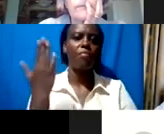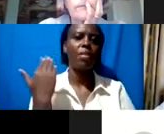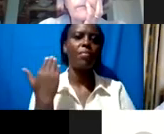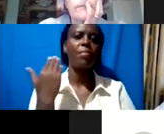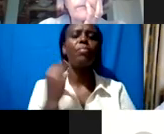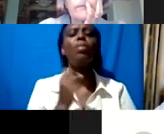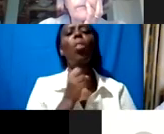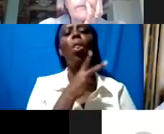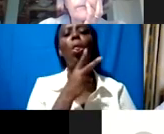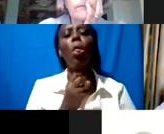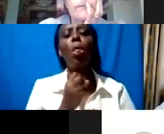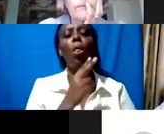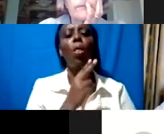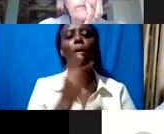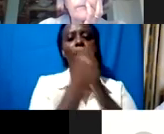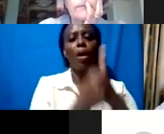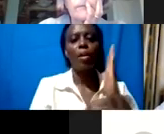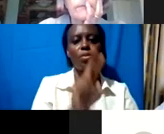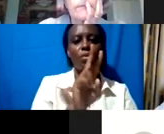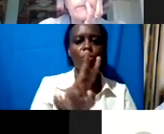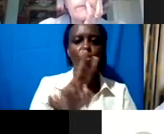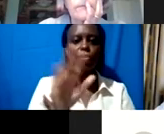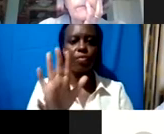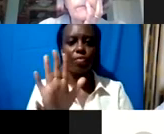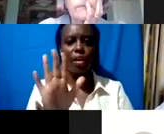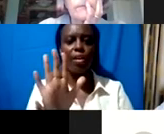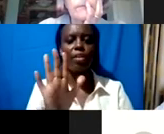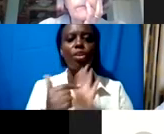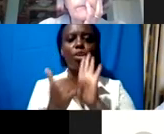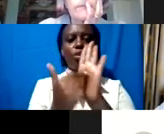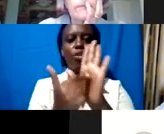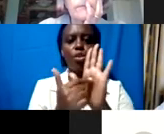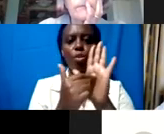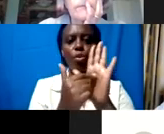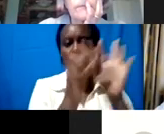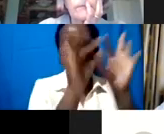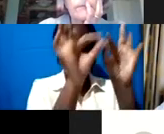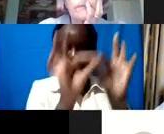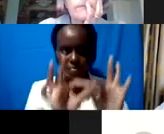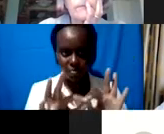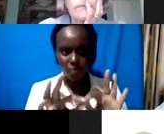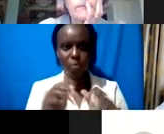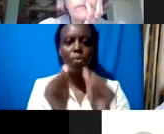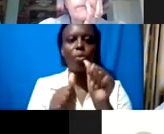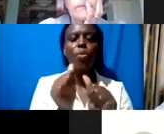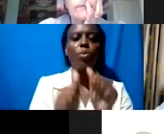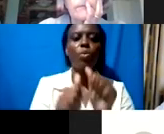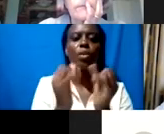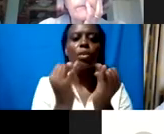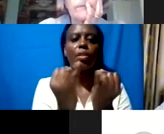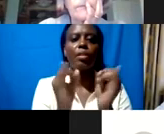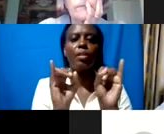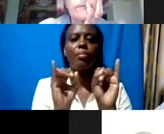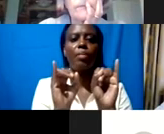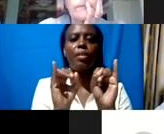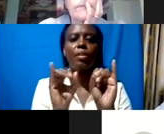complained that Article 225 envisages a treasury that is an independent